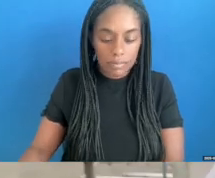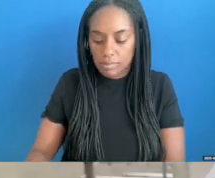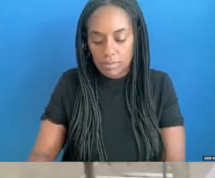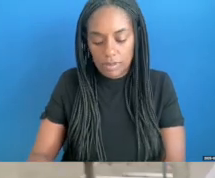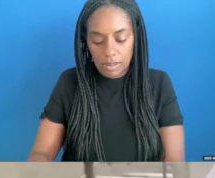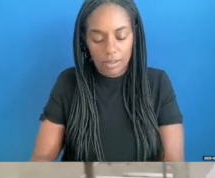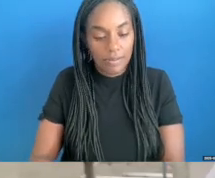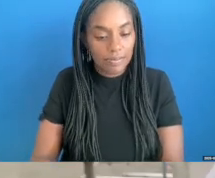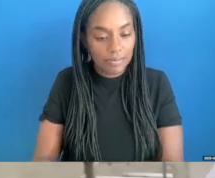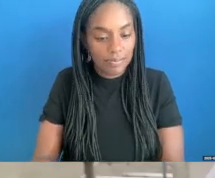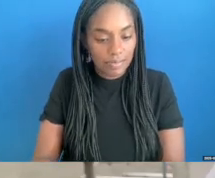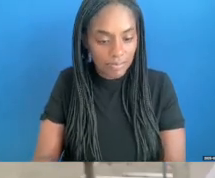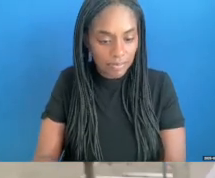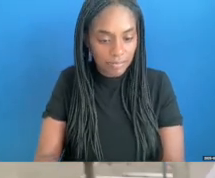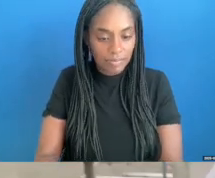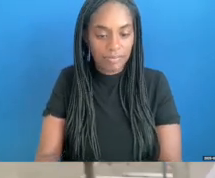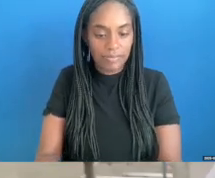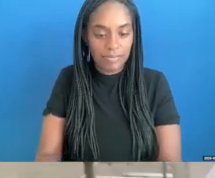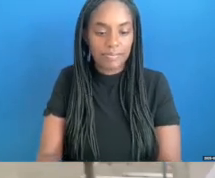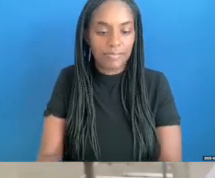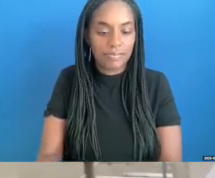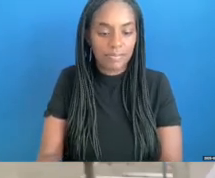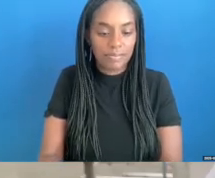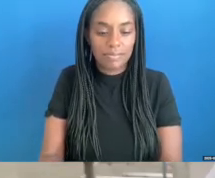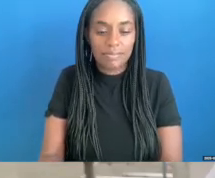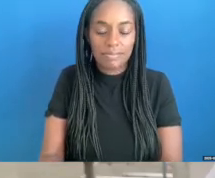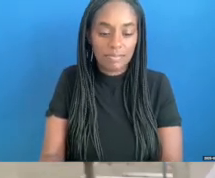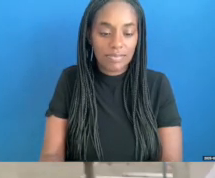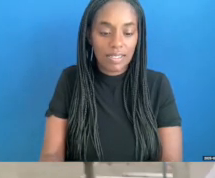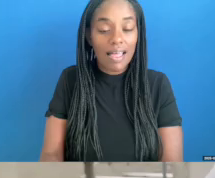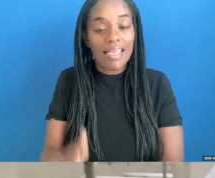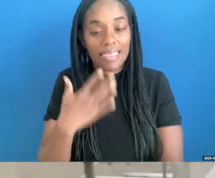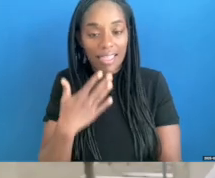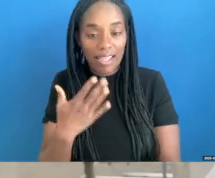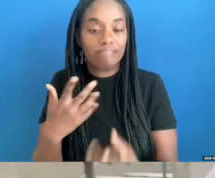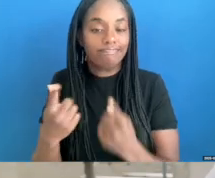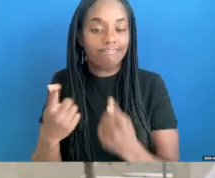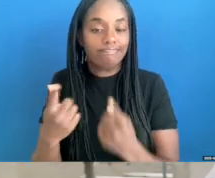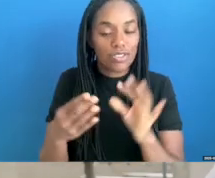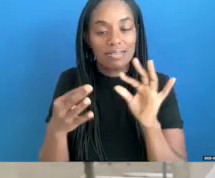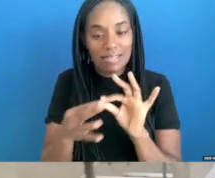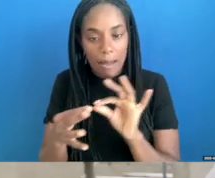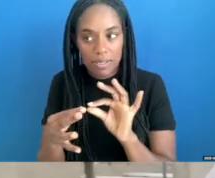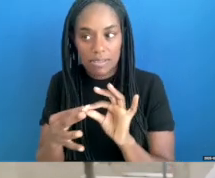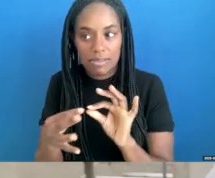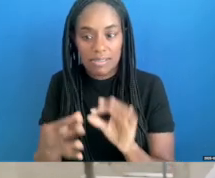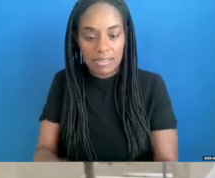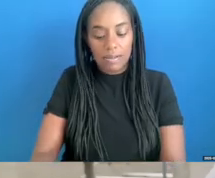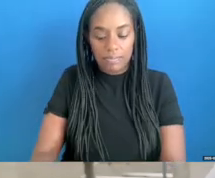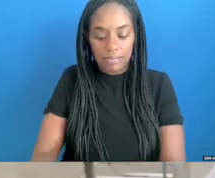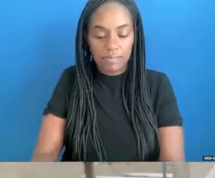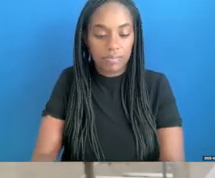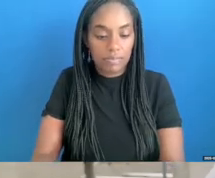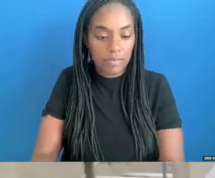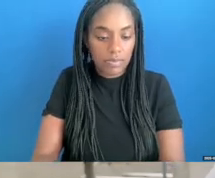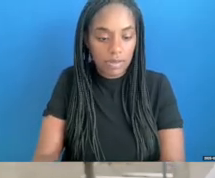So just, yeah, like Nicole, I think said, thanks for the questions and comments. And before I hand it off to